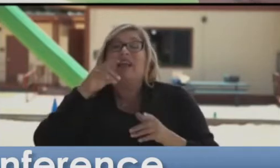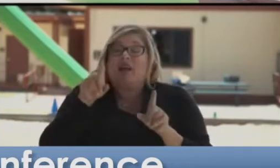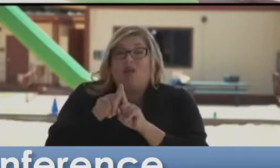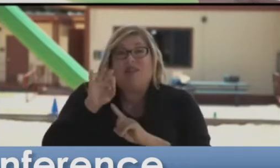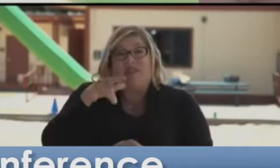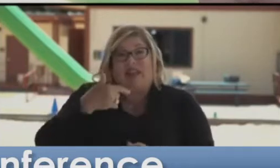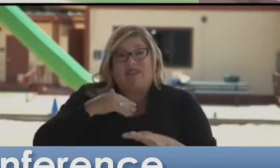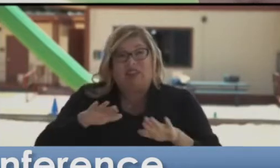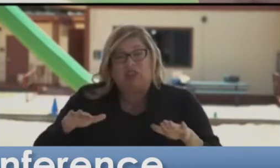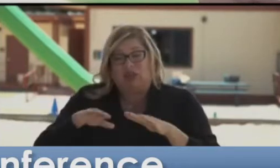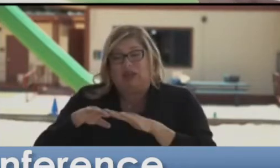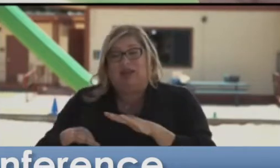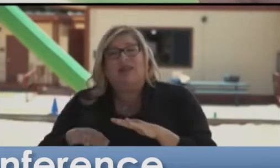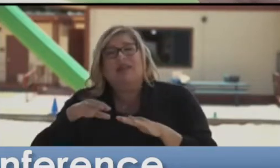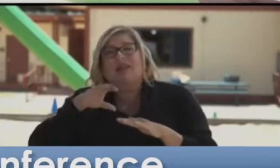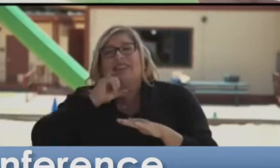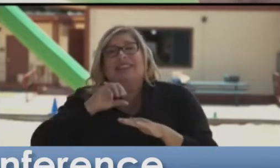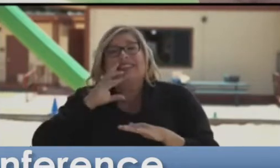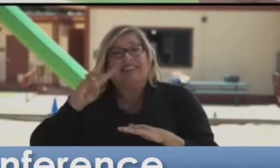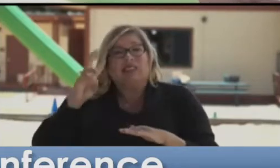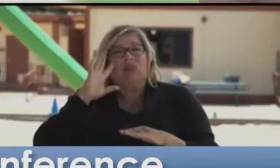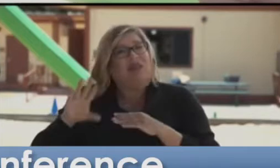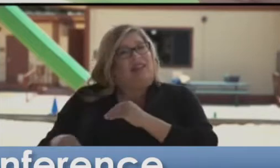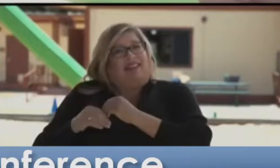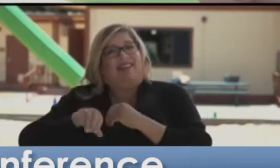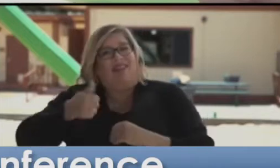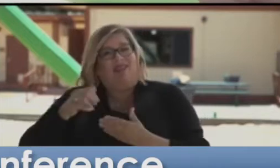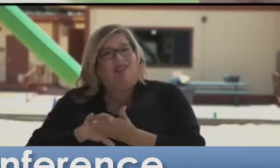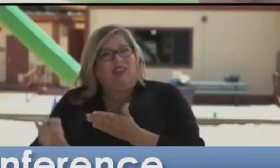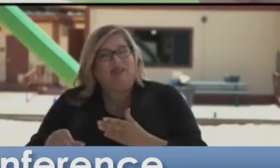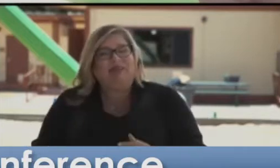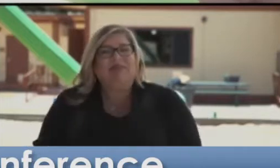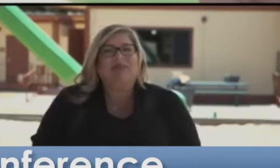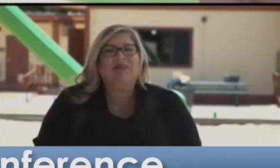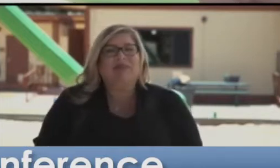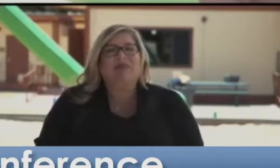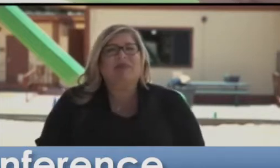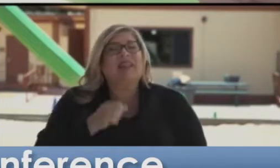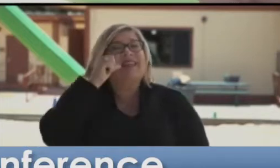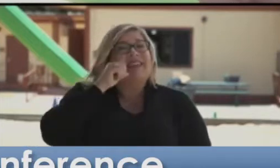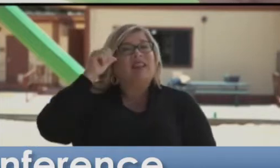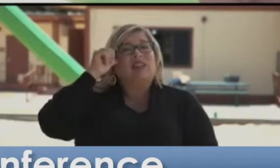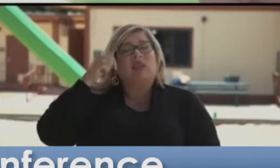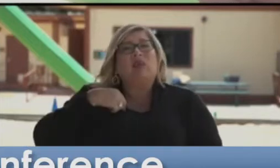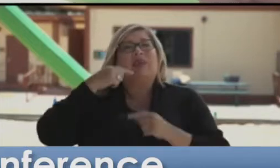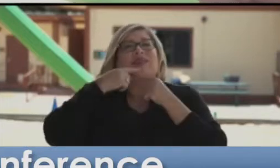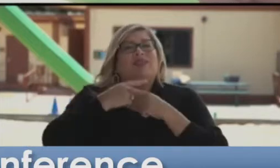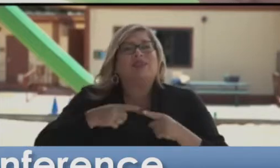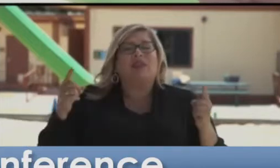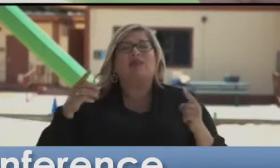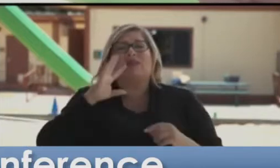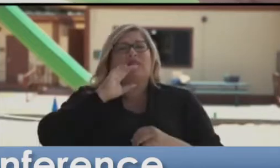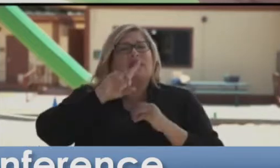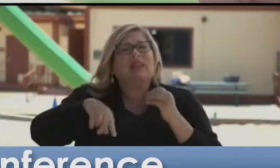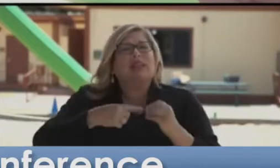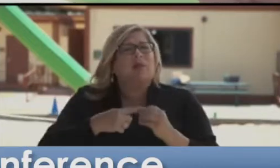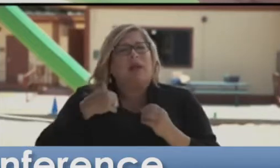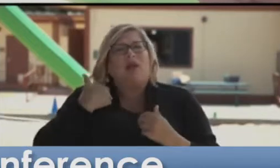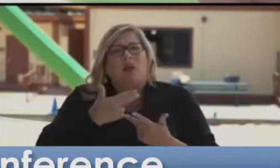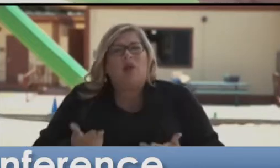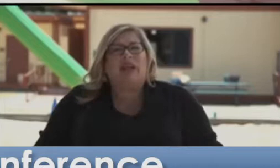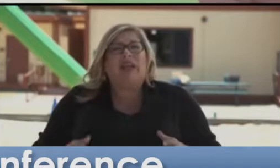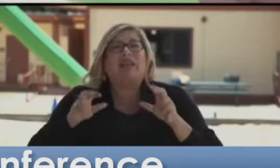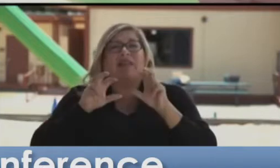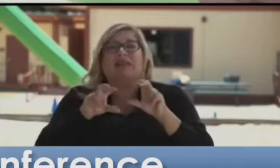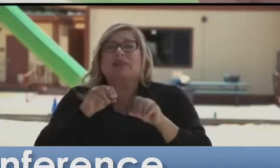under the age of 6 years old. Just yesterday, we announced an historic investment in one of the pre-existing conditions in this state, and that's